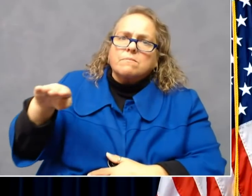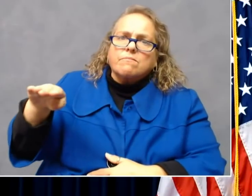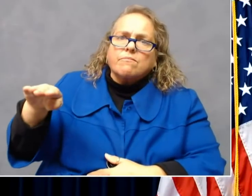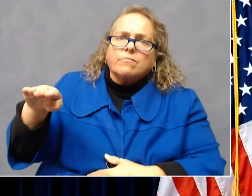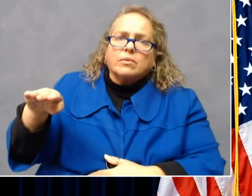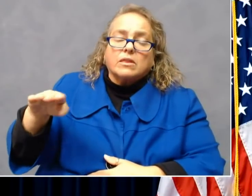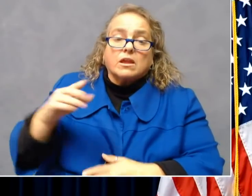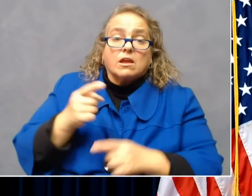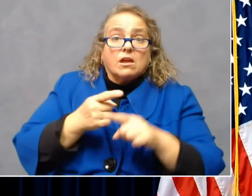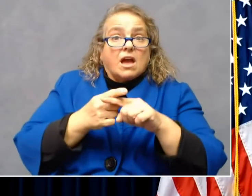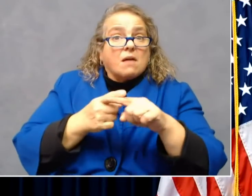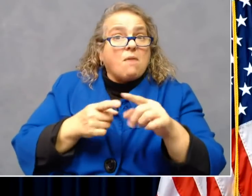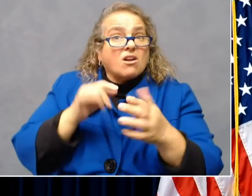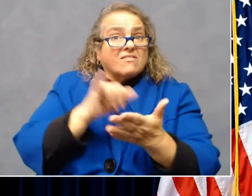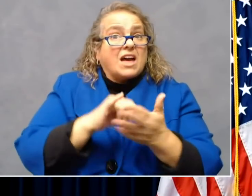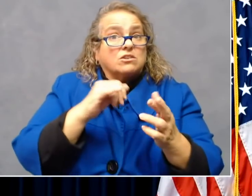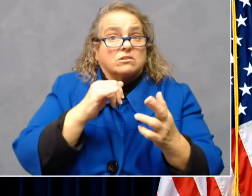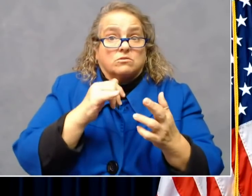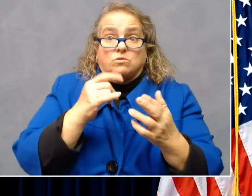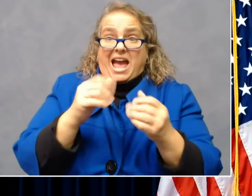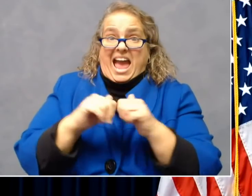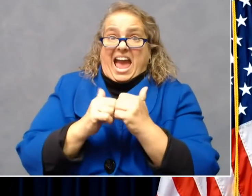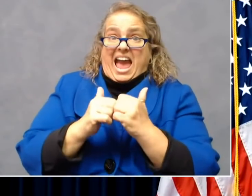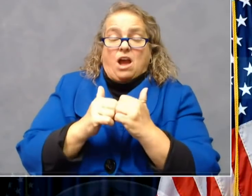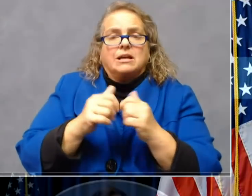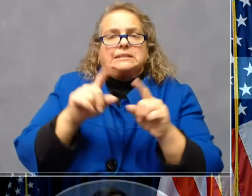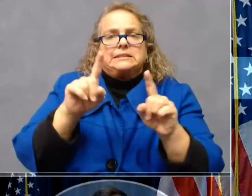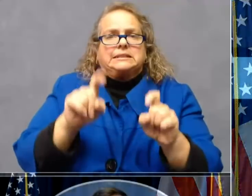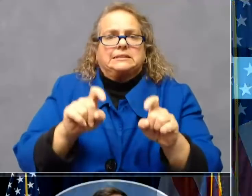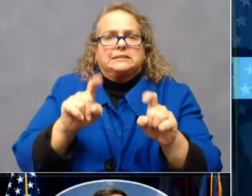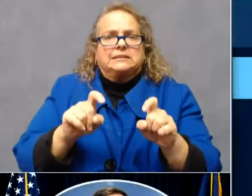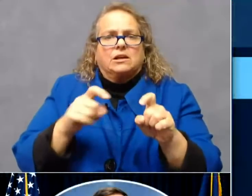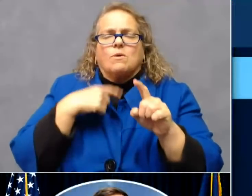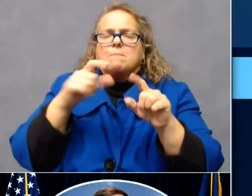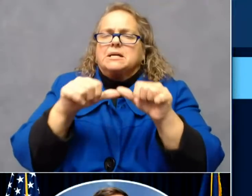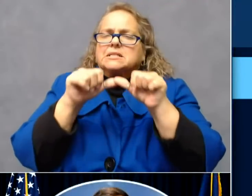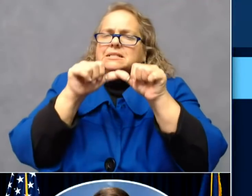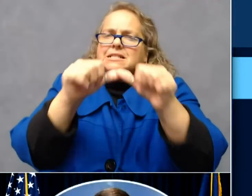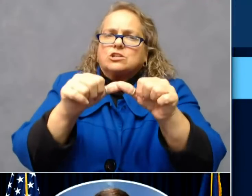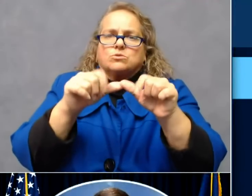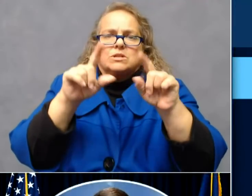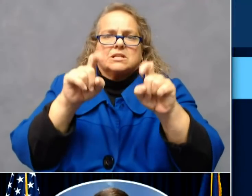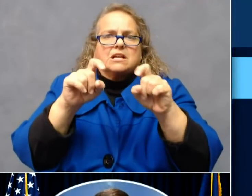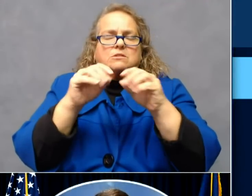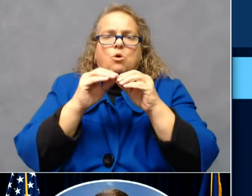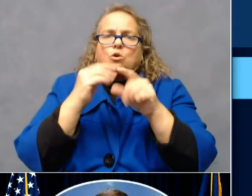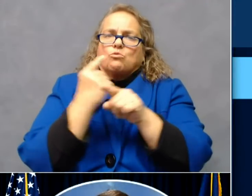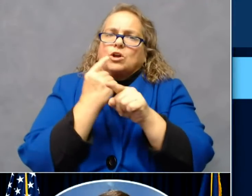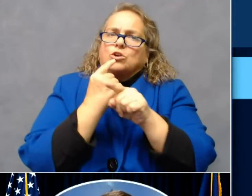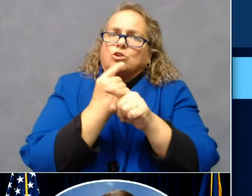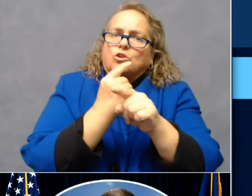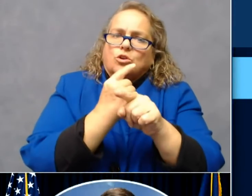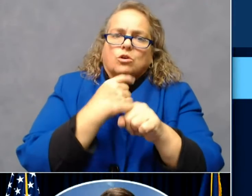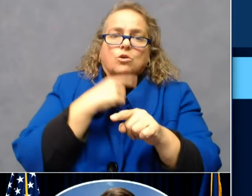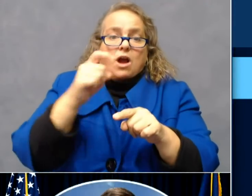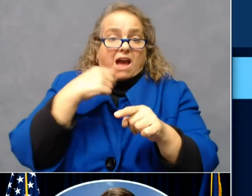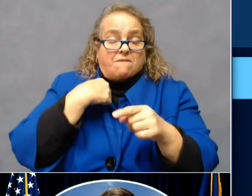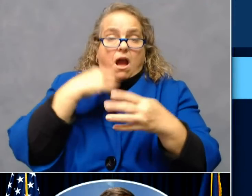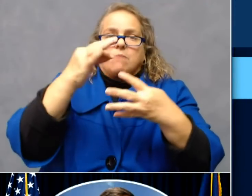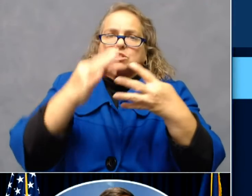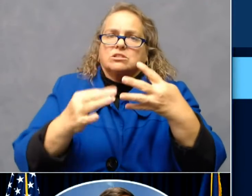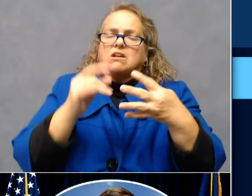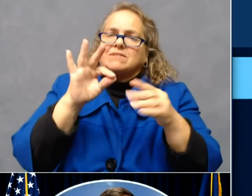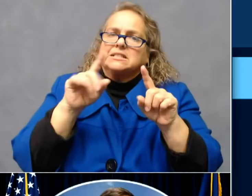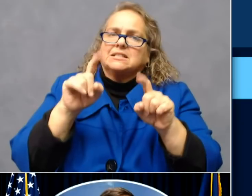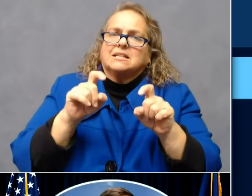to continue to get people tested regularly. I want to walk through some of those options. Right now,